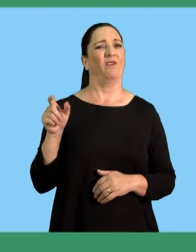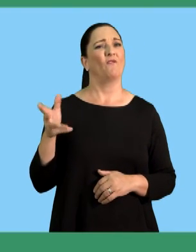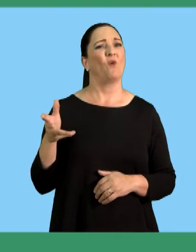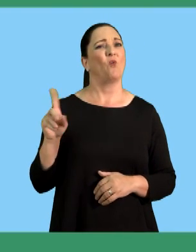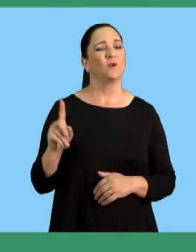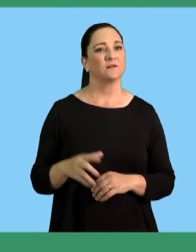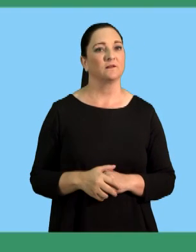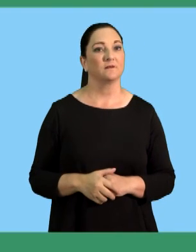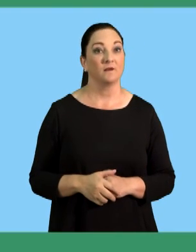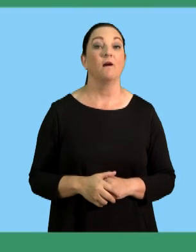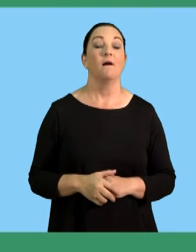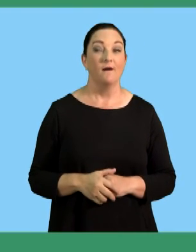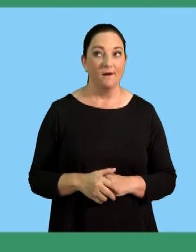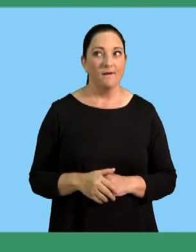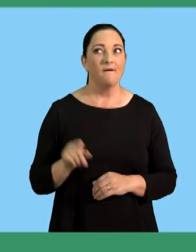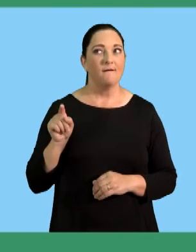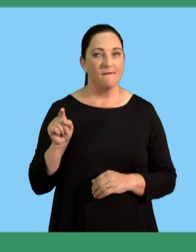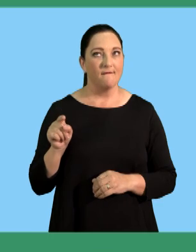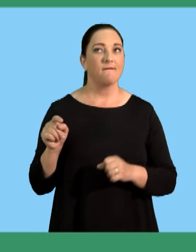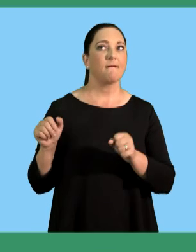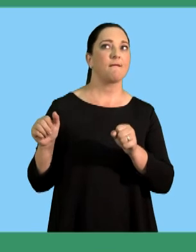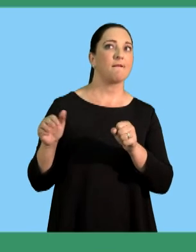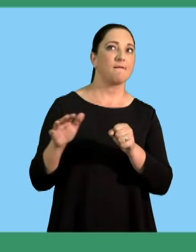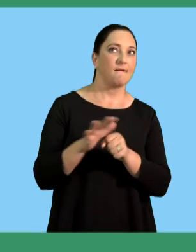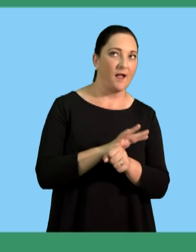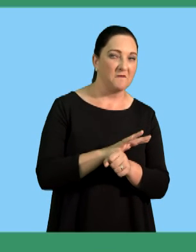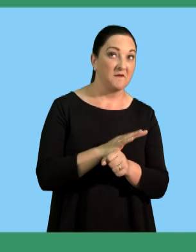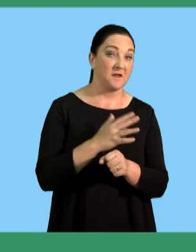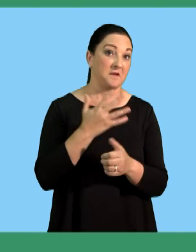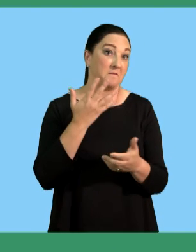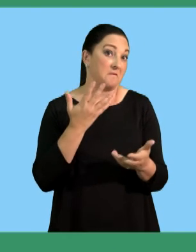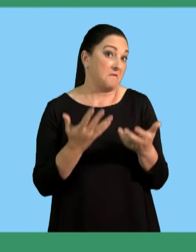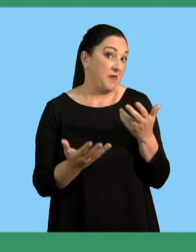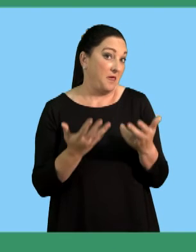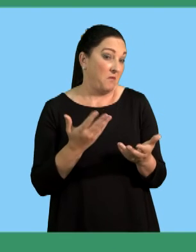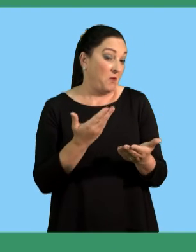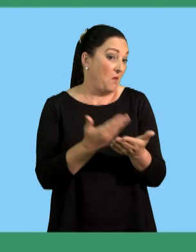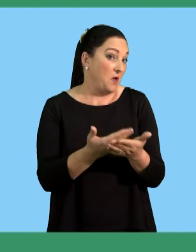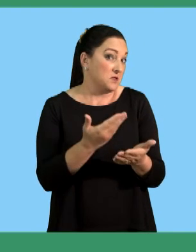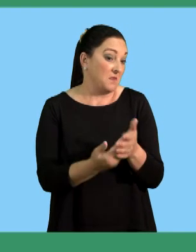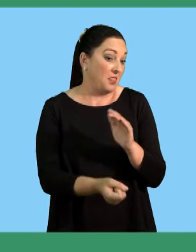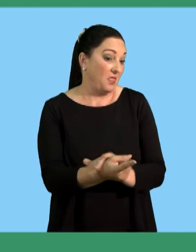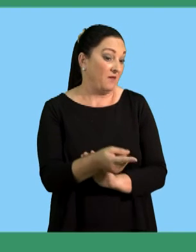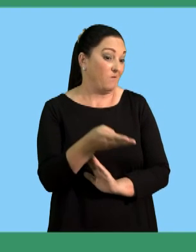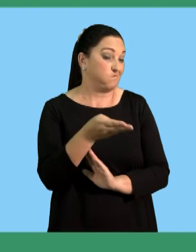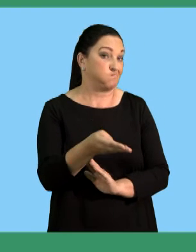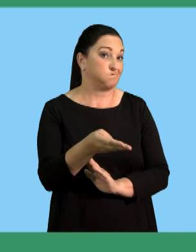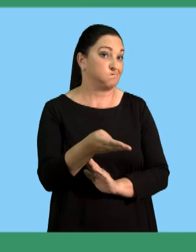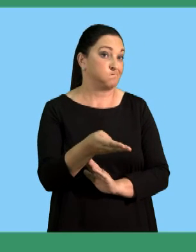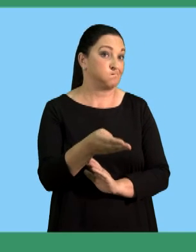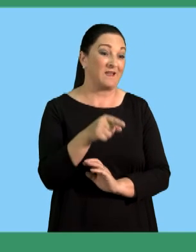to it covers a possible event that may cause